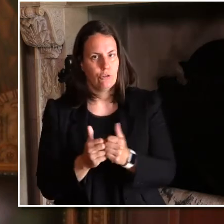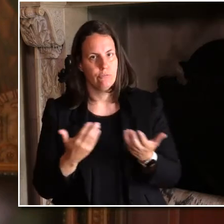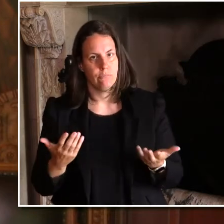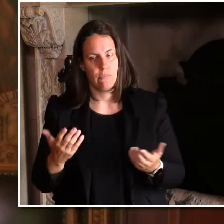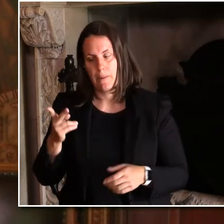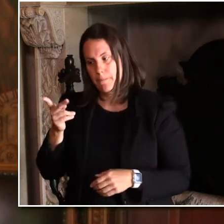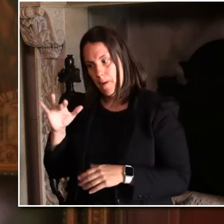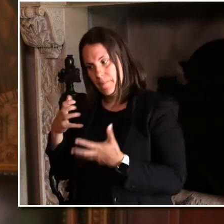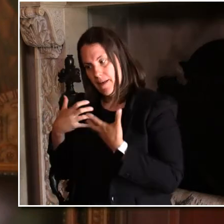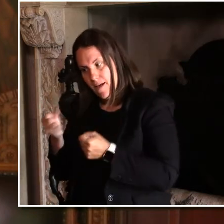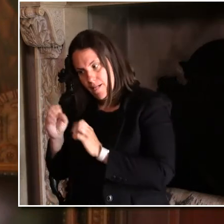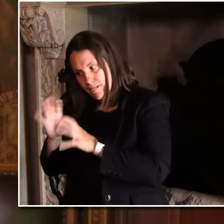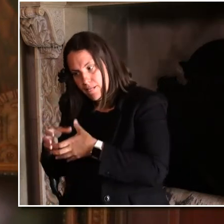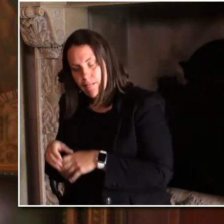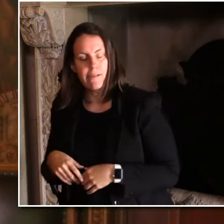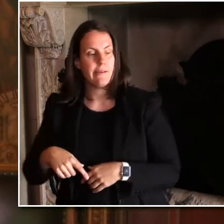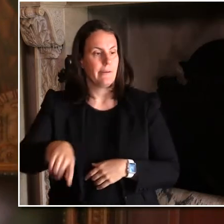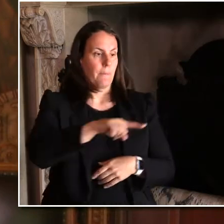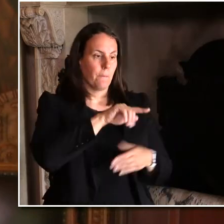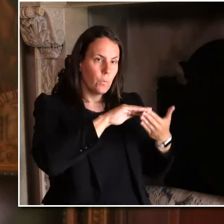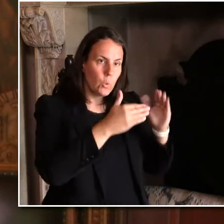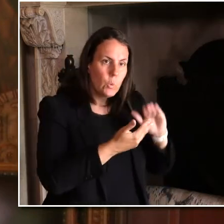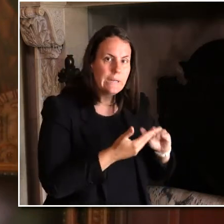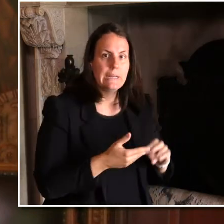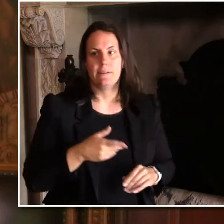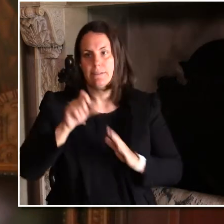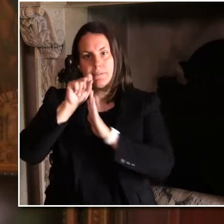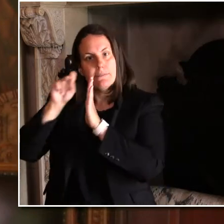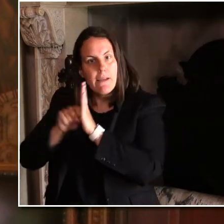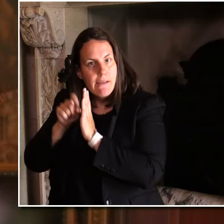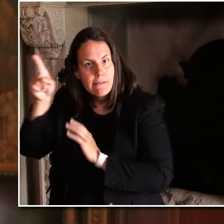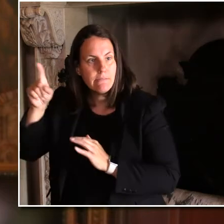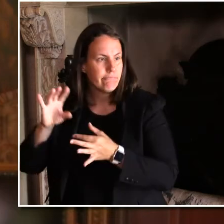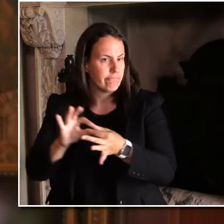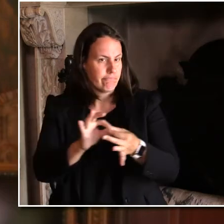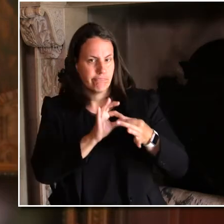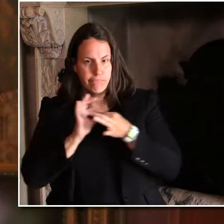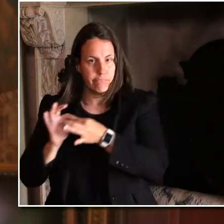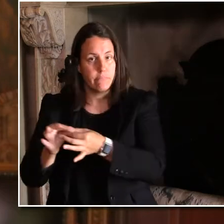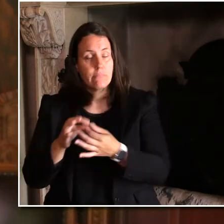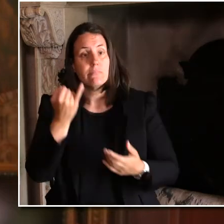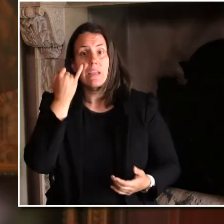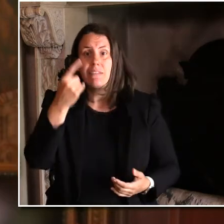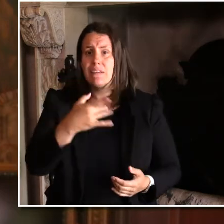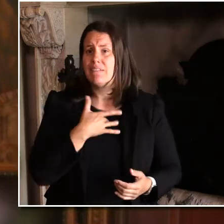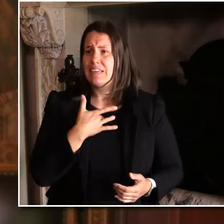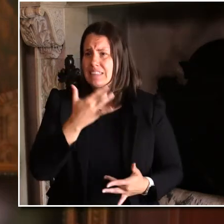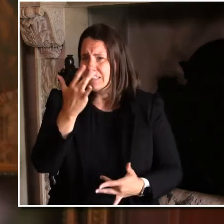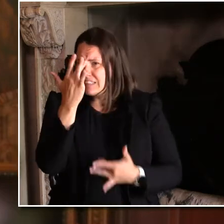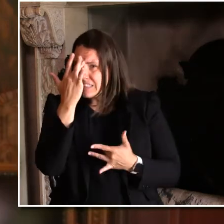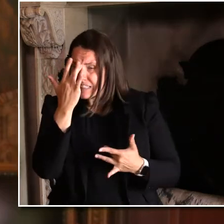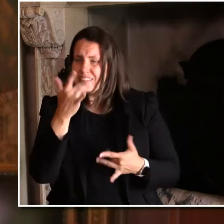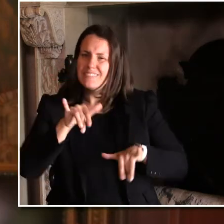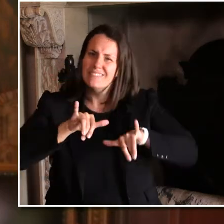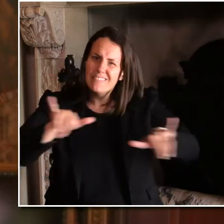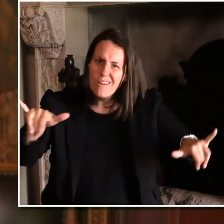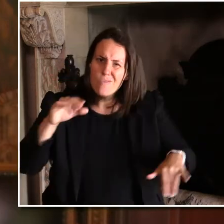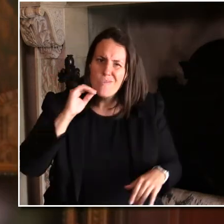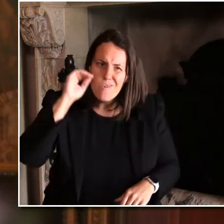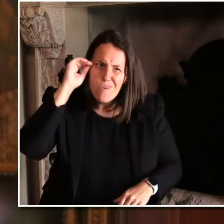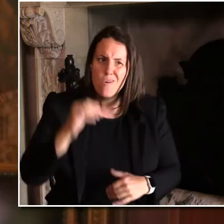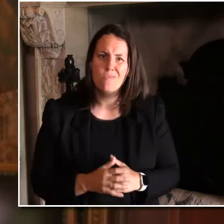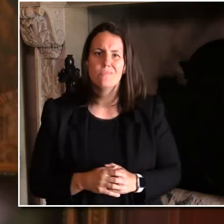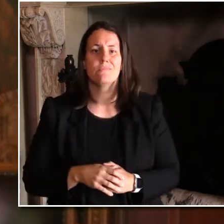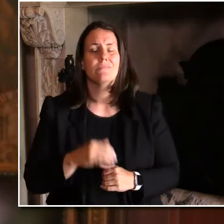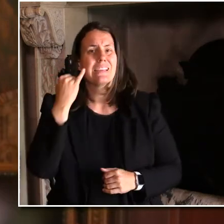commit to these activities of staying home when you're sick, getting tested immediately. It's a huge challenge, but where we are right now